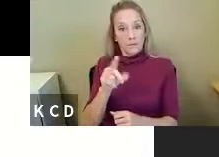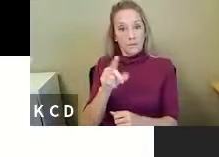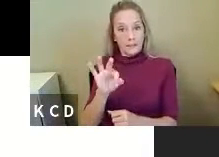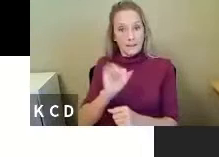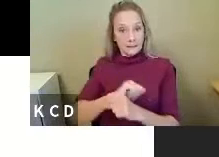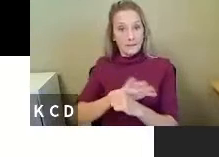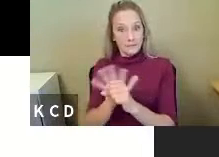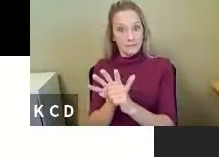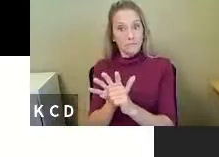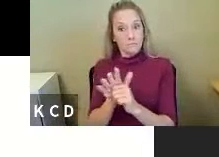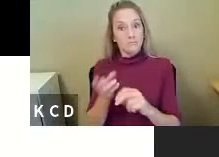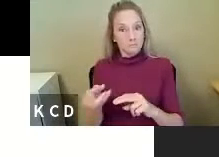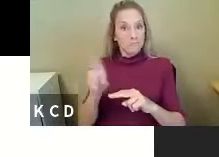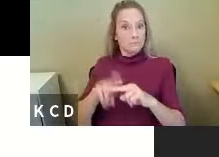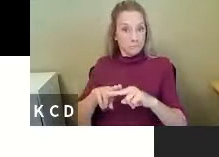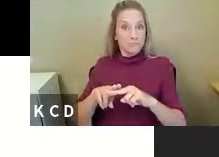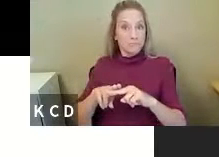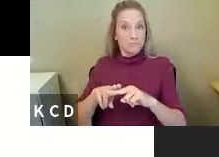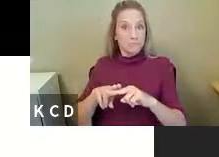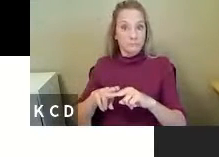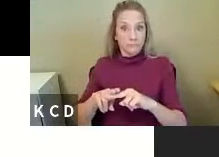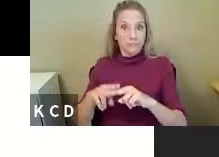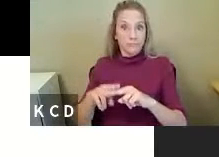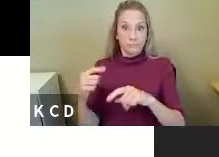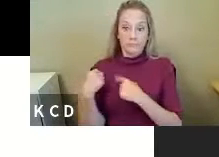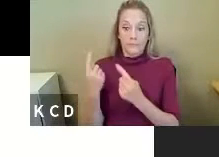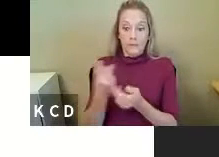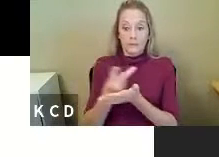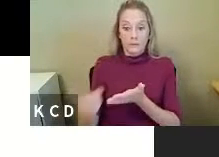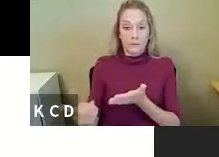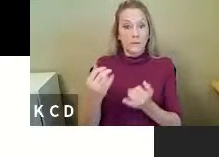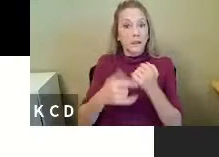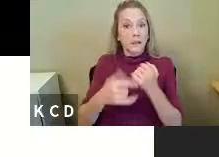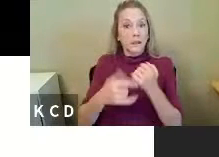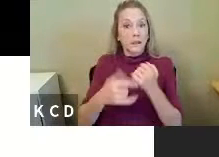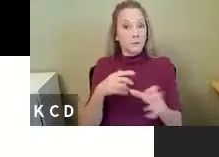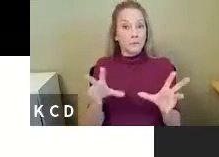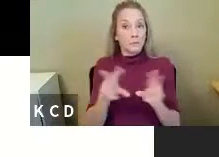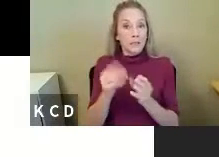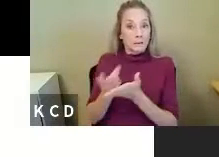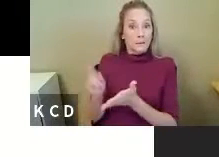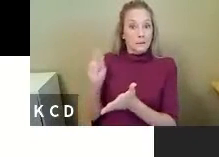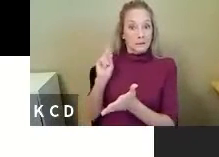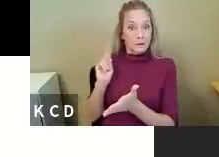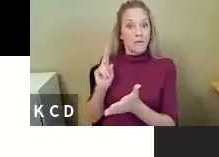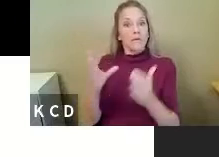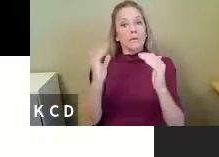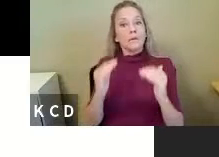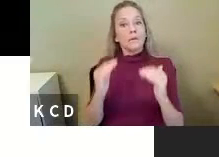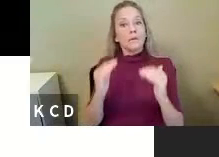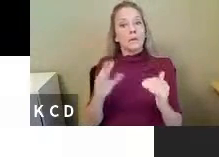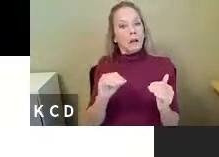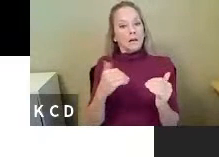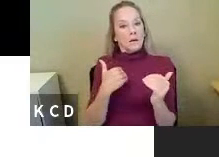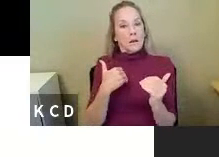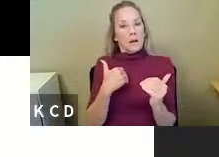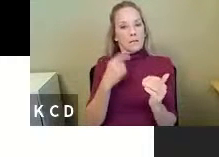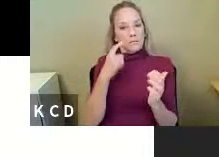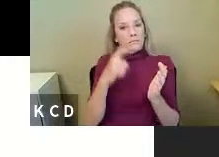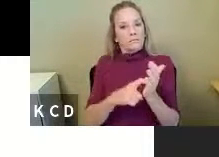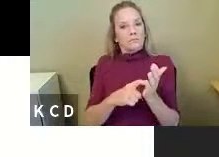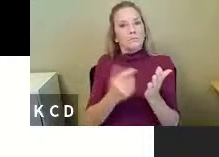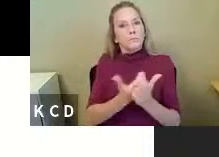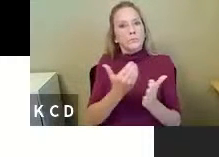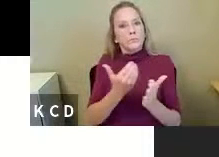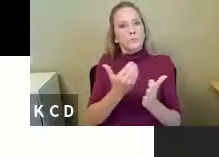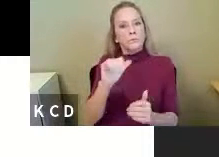last 2 weeks since we last met. There's also been dramatic new case identification in Knox County, but even